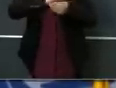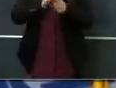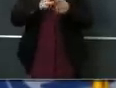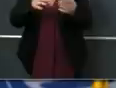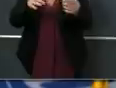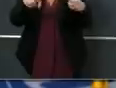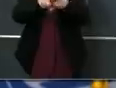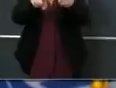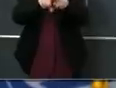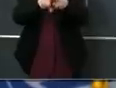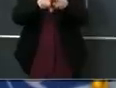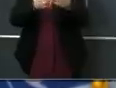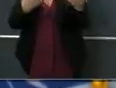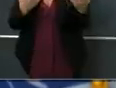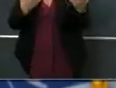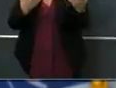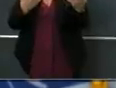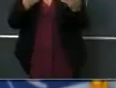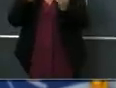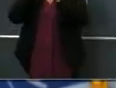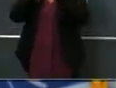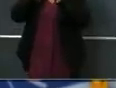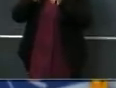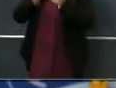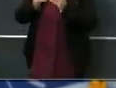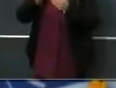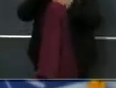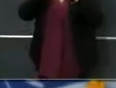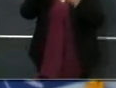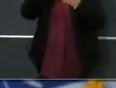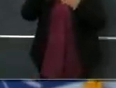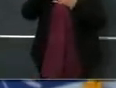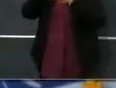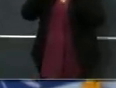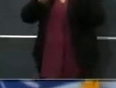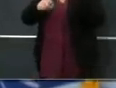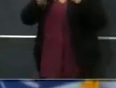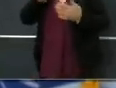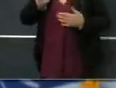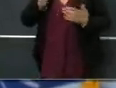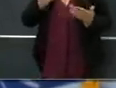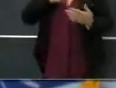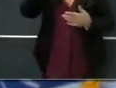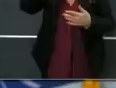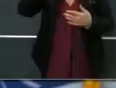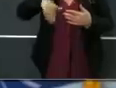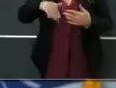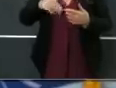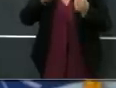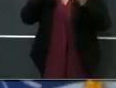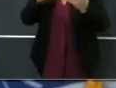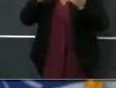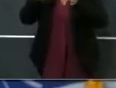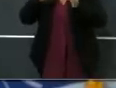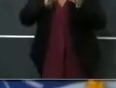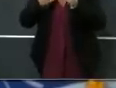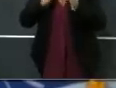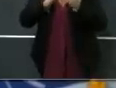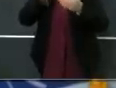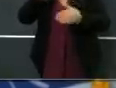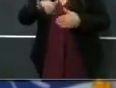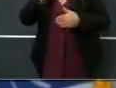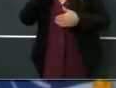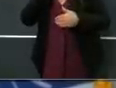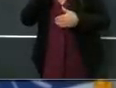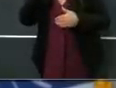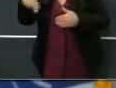is exactly the same with that, and these numbers are what we're seeing right now. So to speak to it specifically, we know that communities of color, those numbers that were just related,